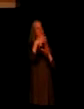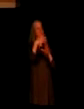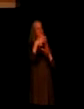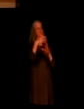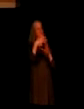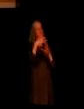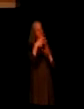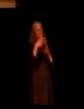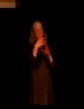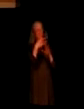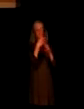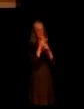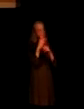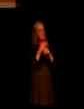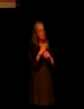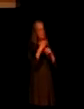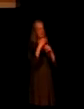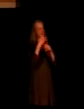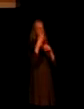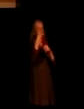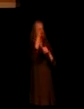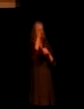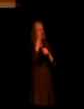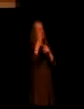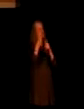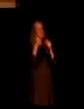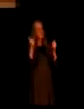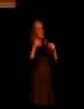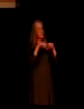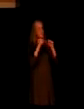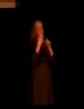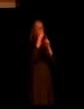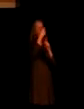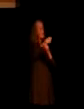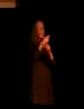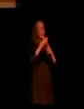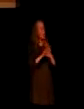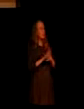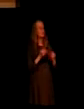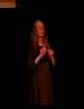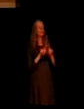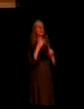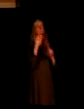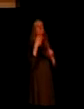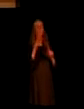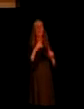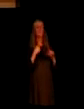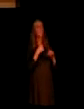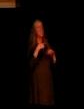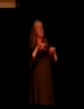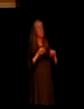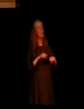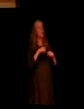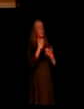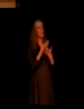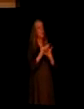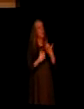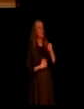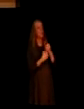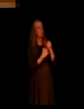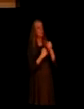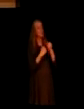algorithms and theory, it could be way off. And so luckily we had a validation system that